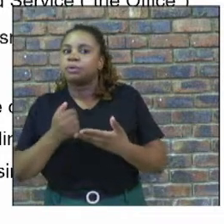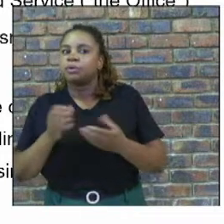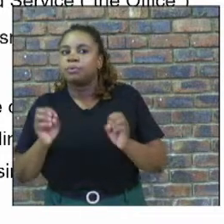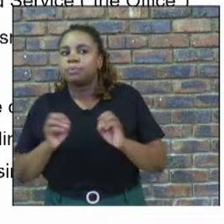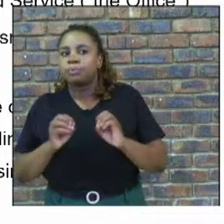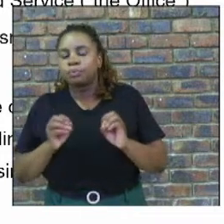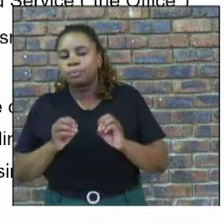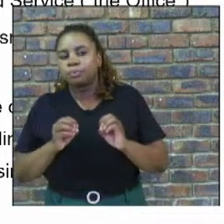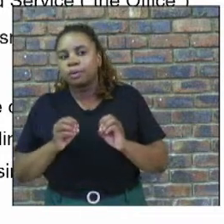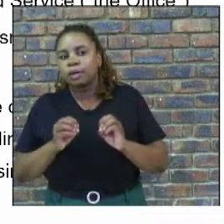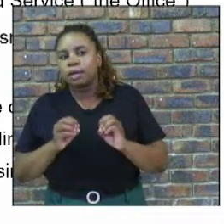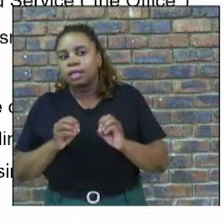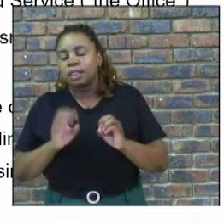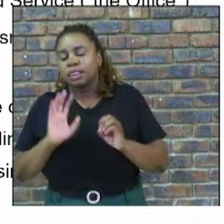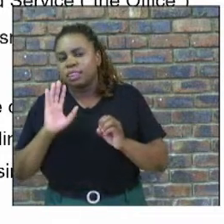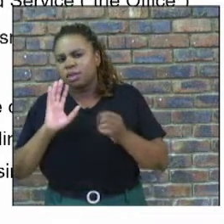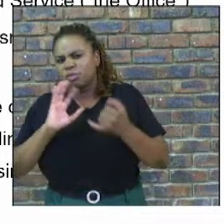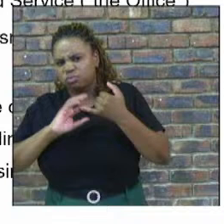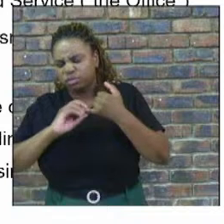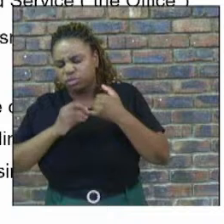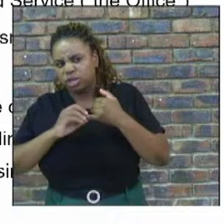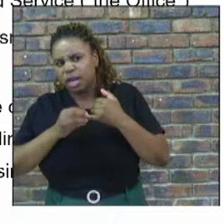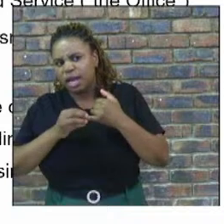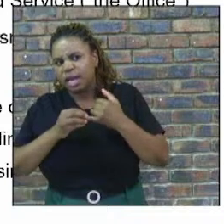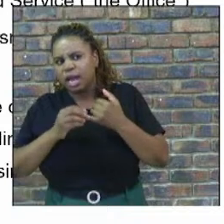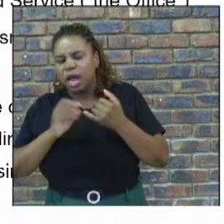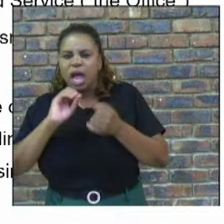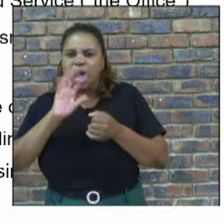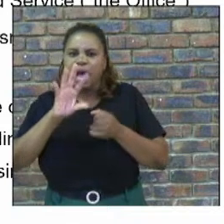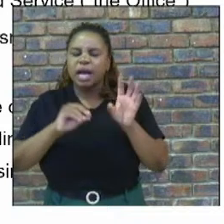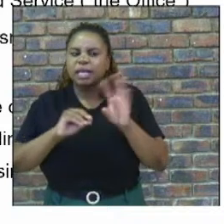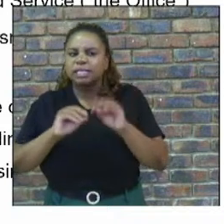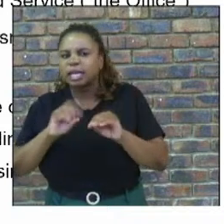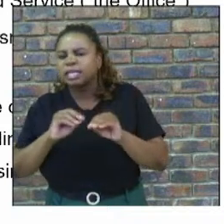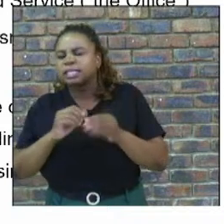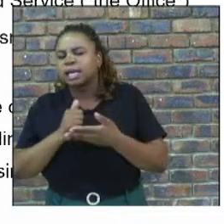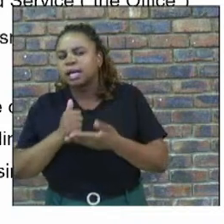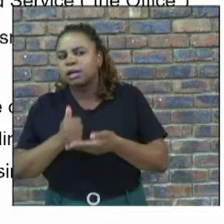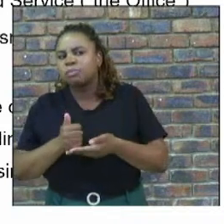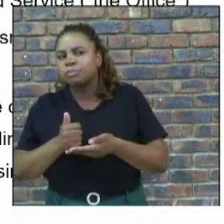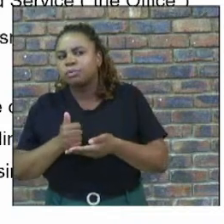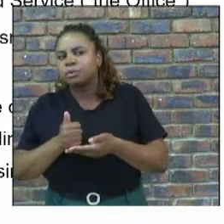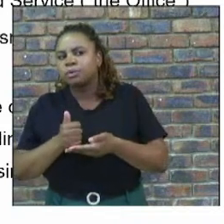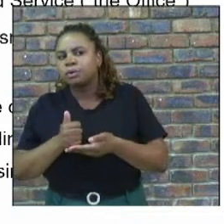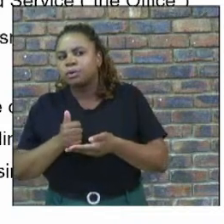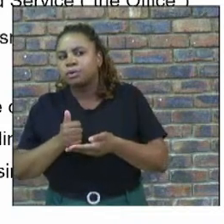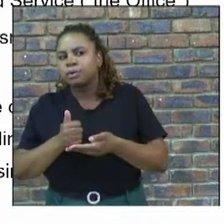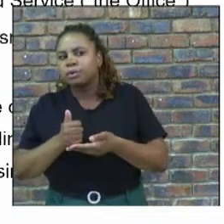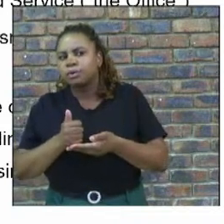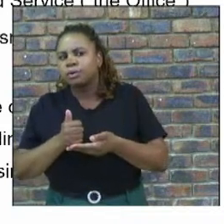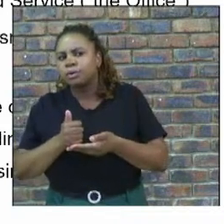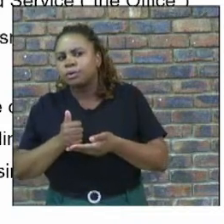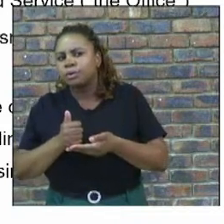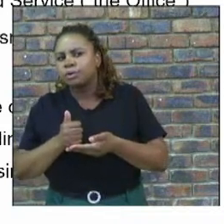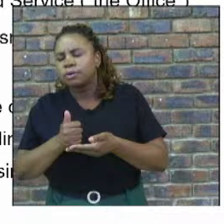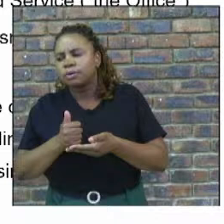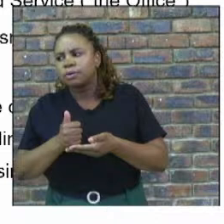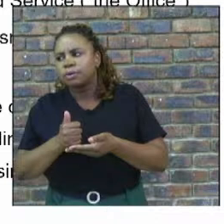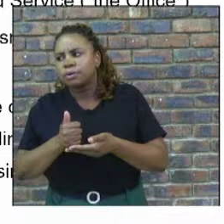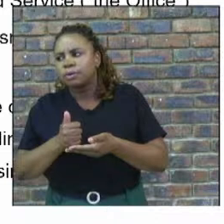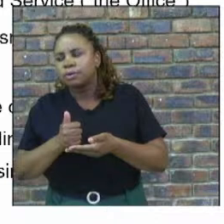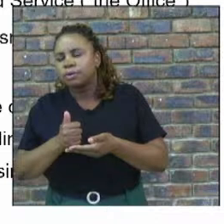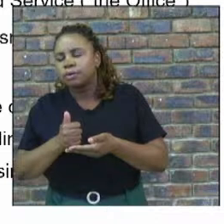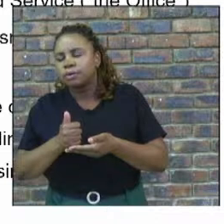assistance, then be assisted in terms of the business proposal, and have to go again to